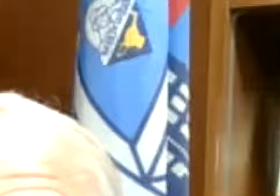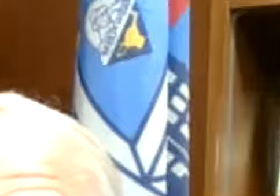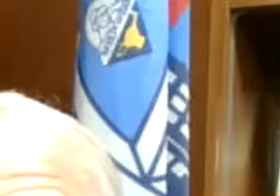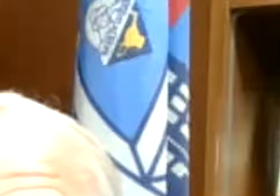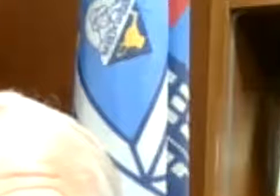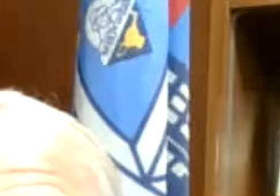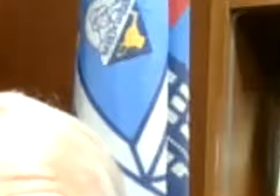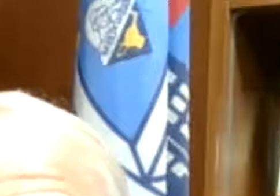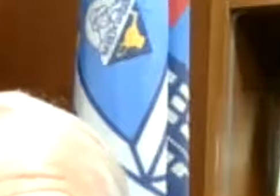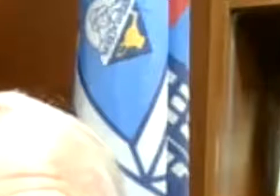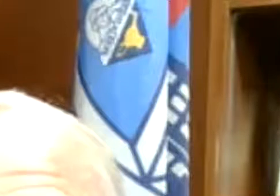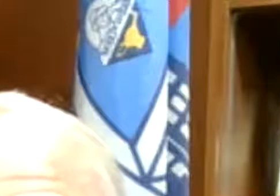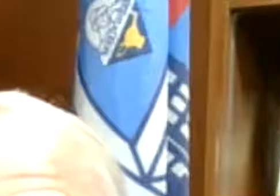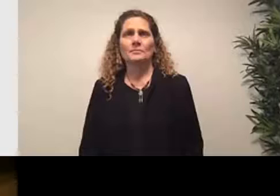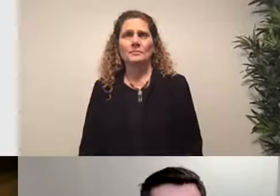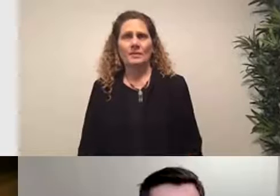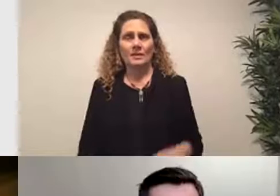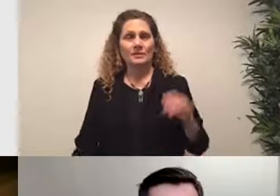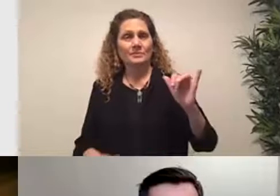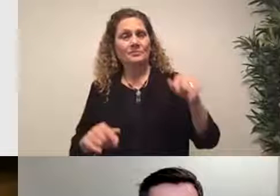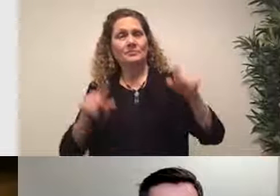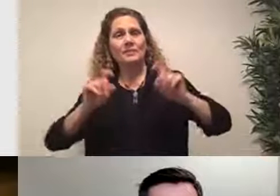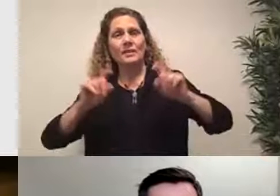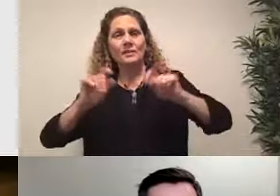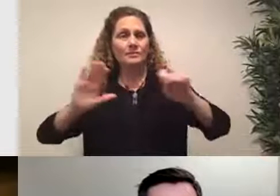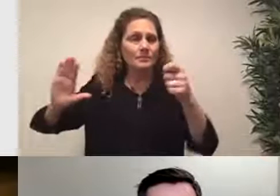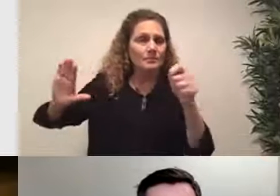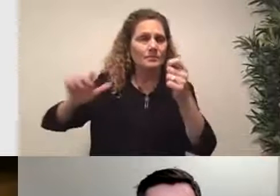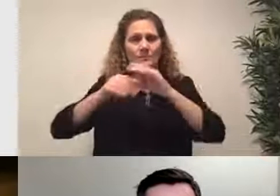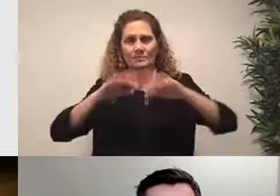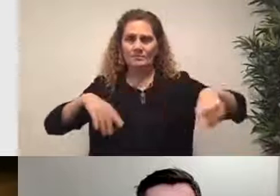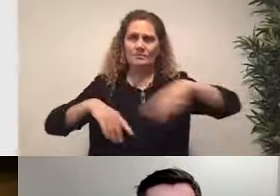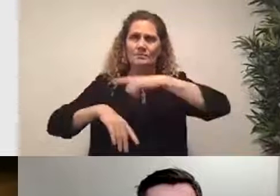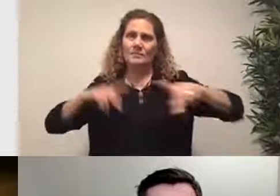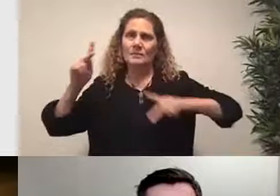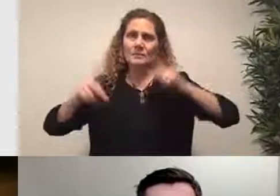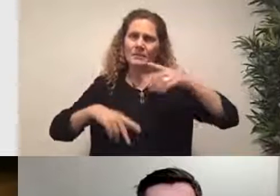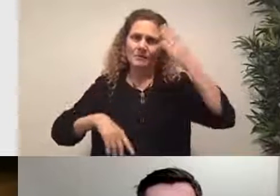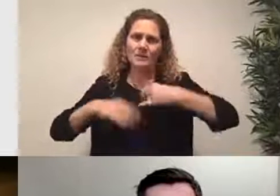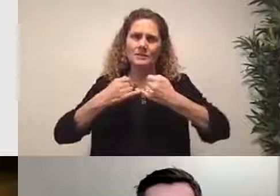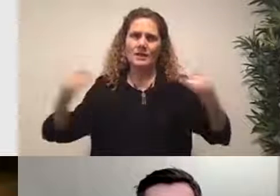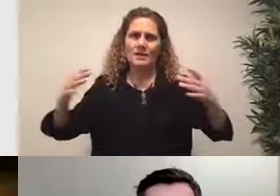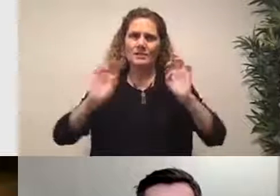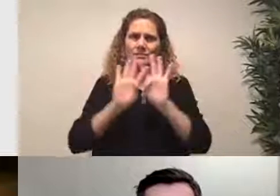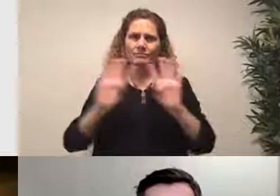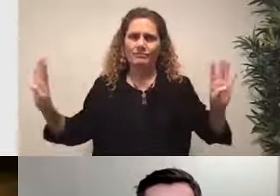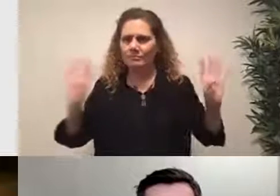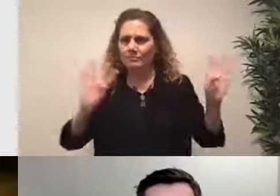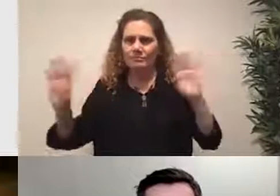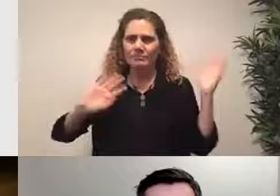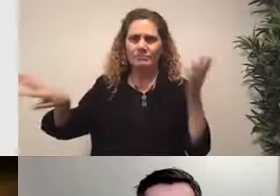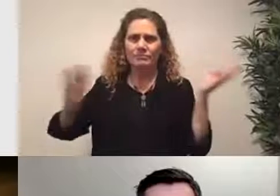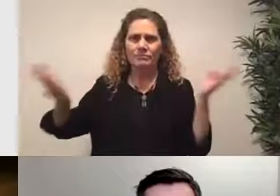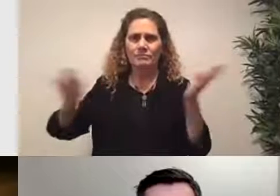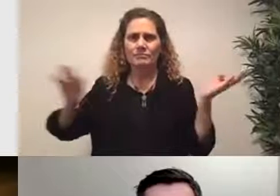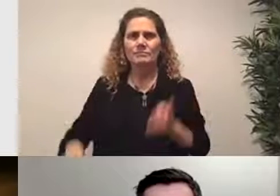pandemic. And our ability to continue the testing, our ability to continue the tracing is going to be severely hampered if